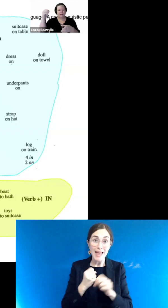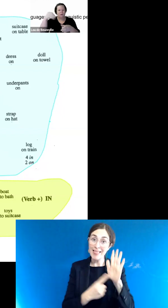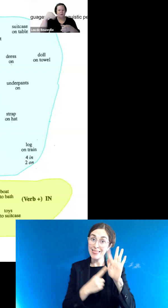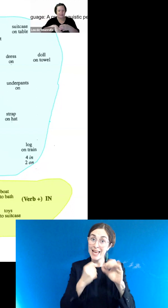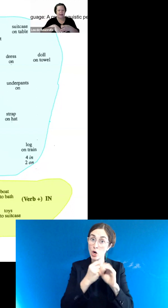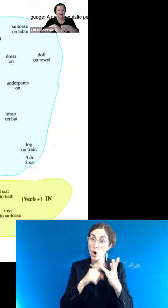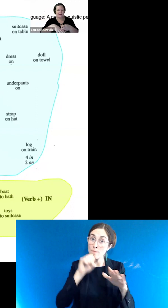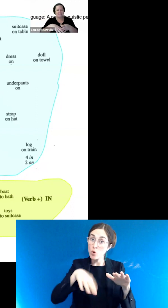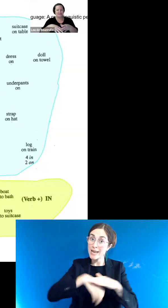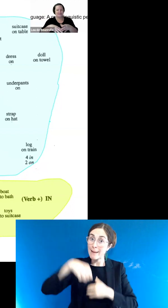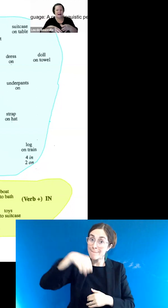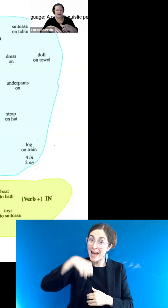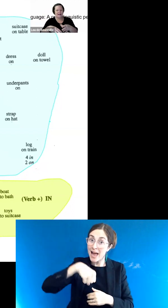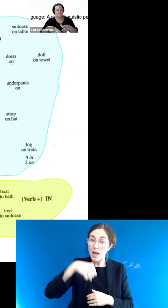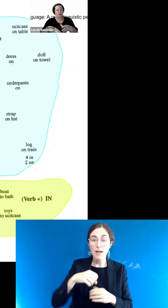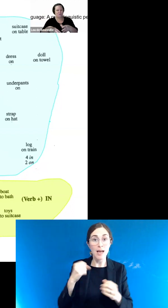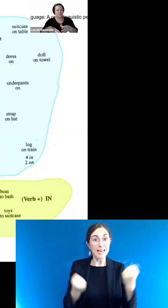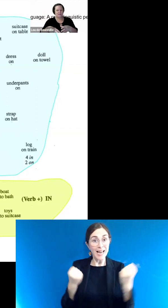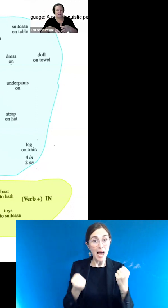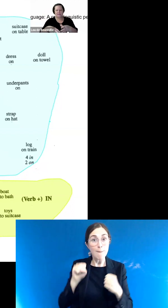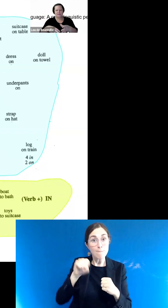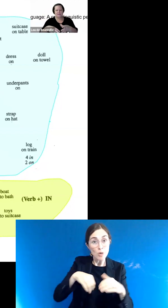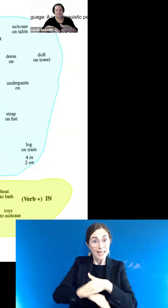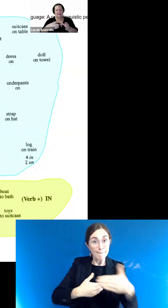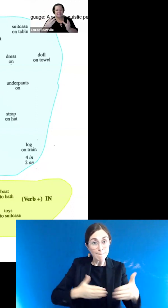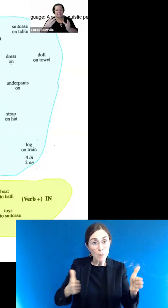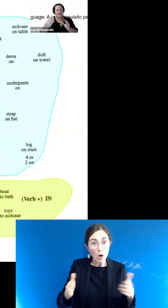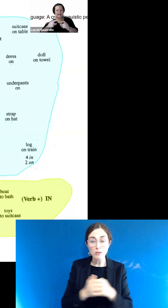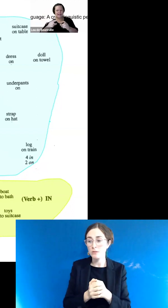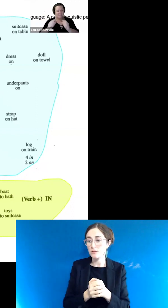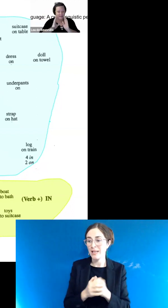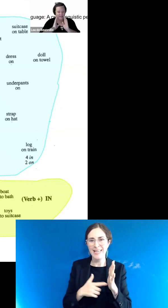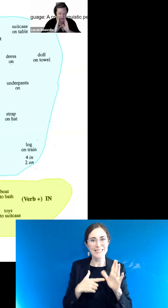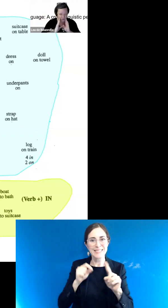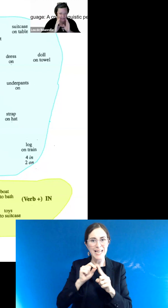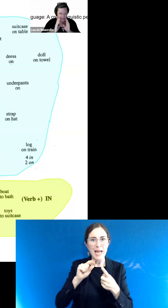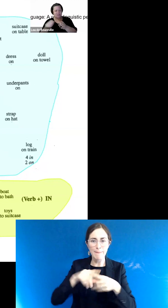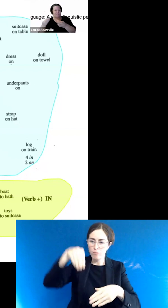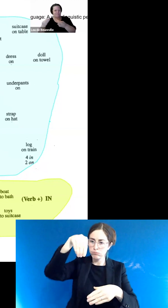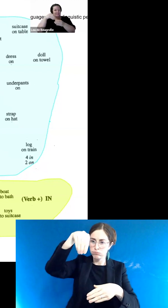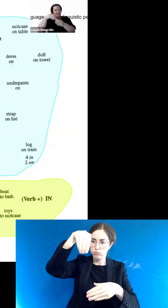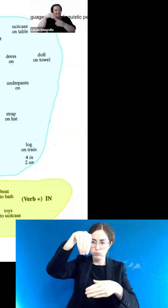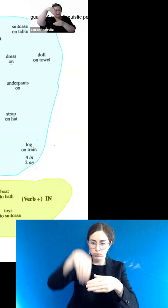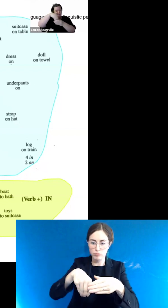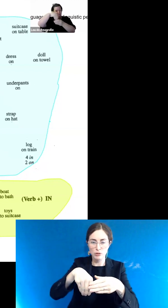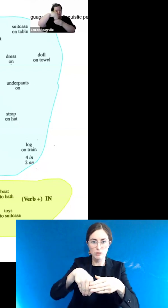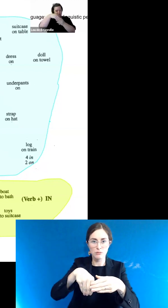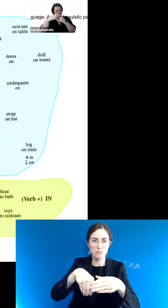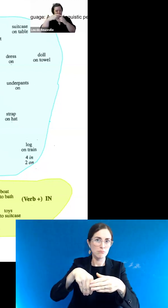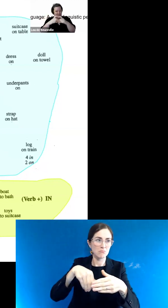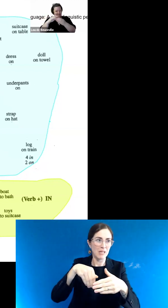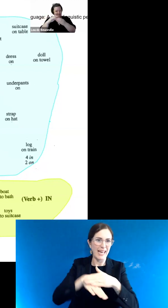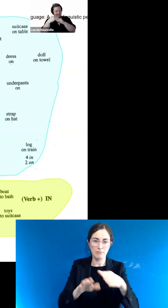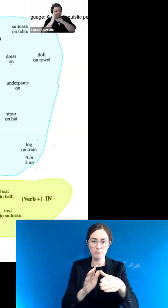putting Lego in a bag, cars in a box, a cassette tape, old research, cassette tape